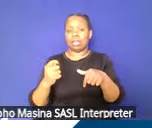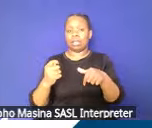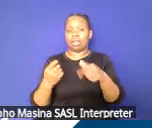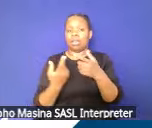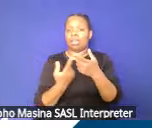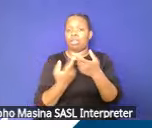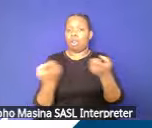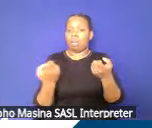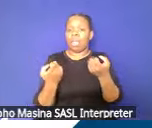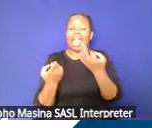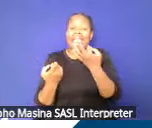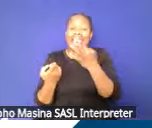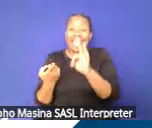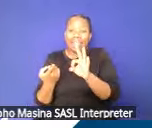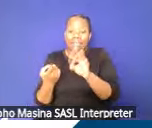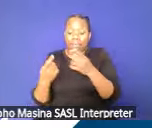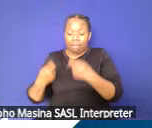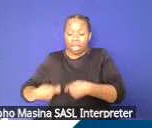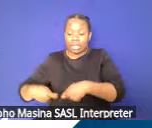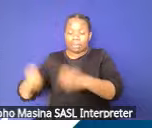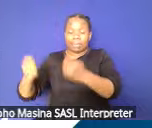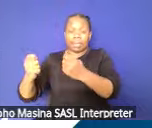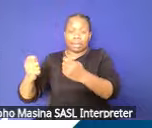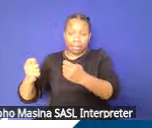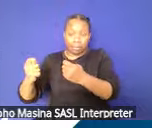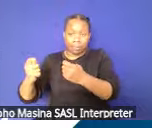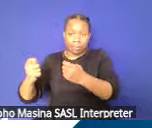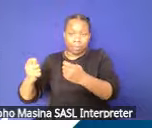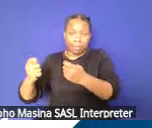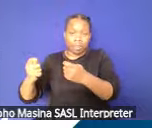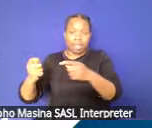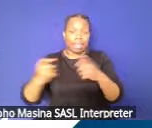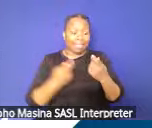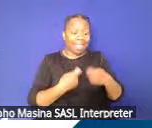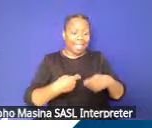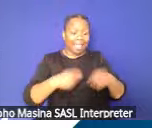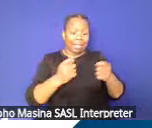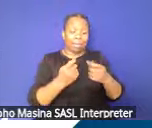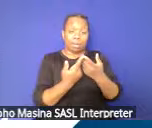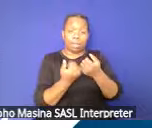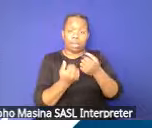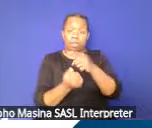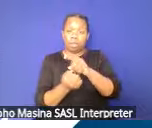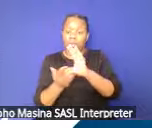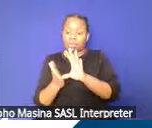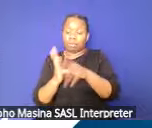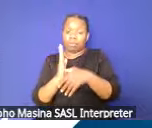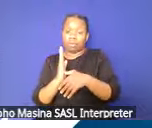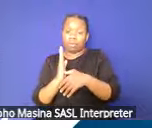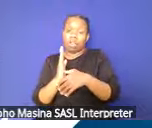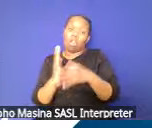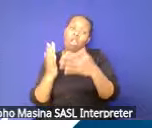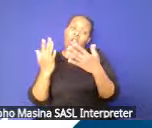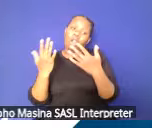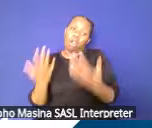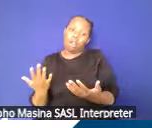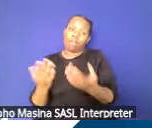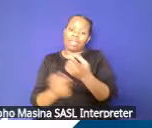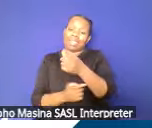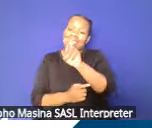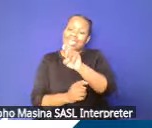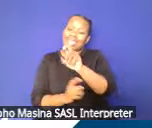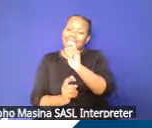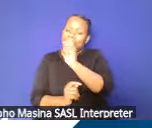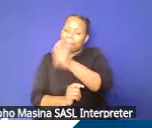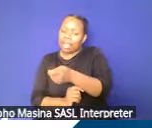If the expense must stem from the disability of either the taxpayer or